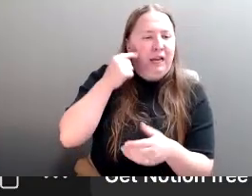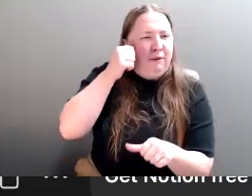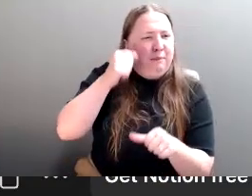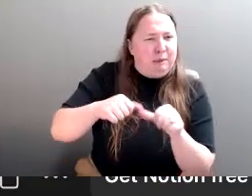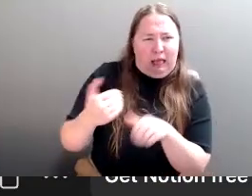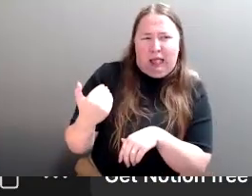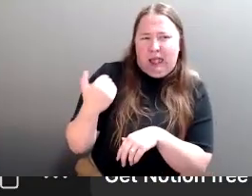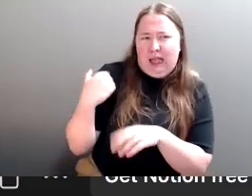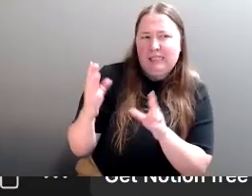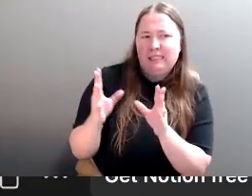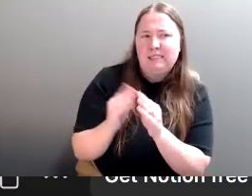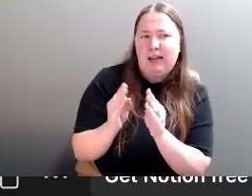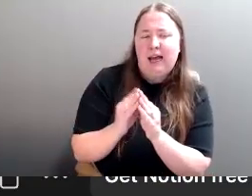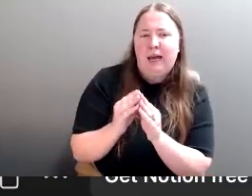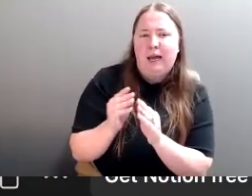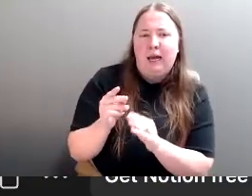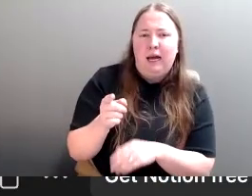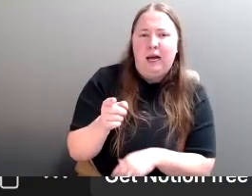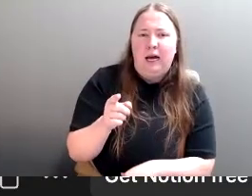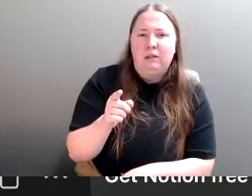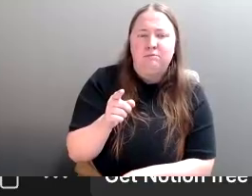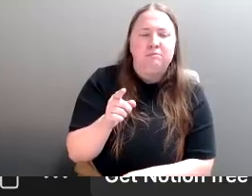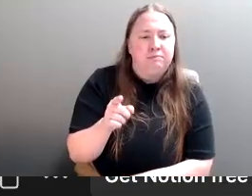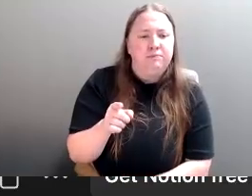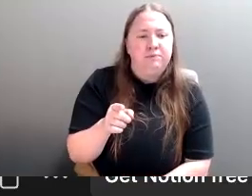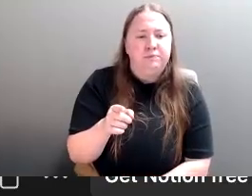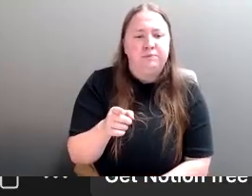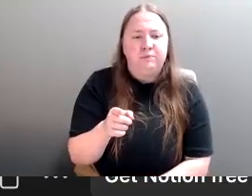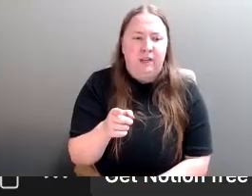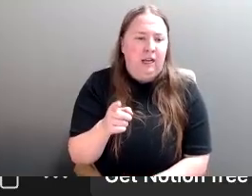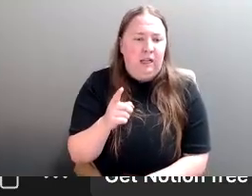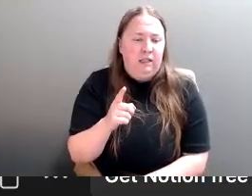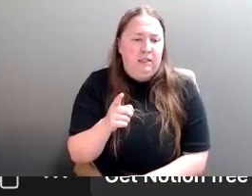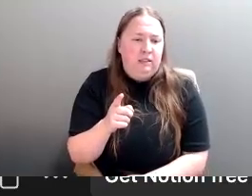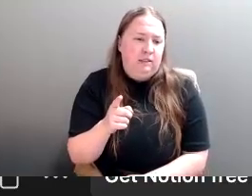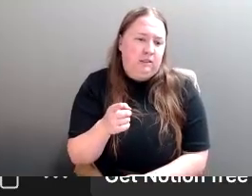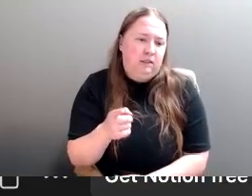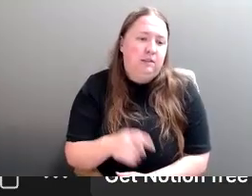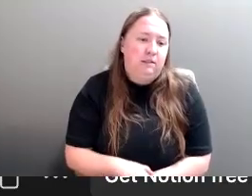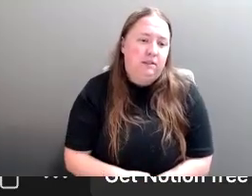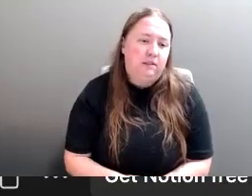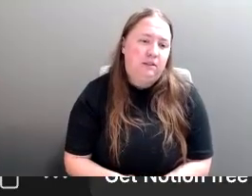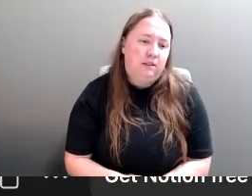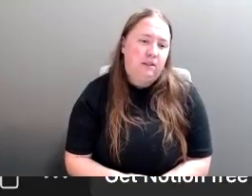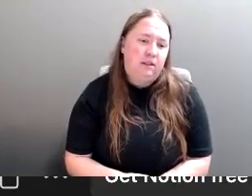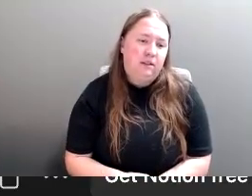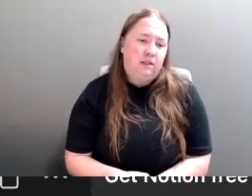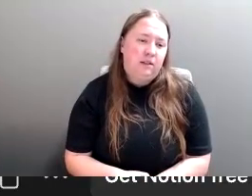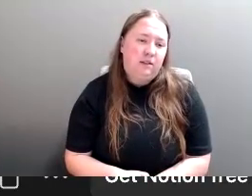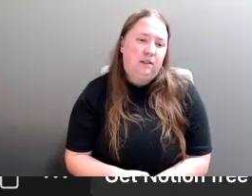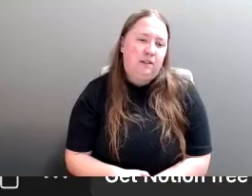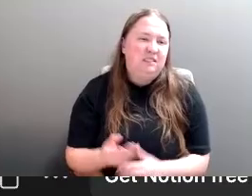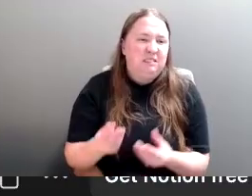last time, Zoltan. So I think it's faster, like measurably